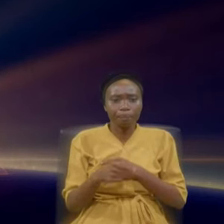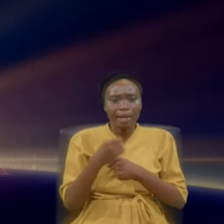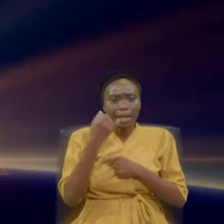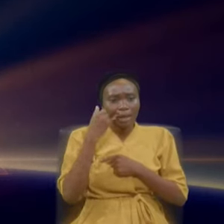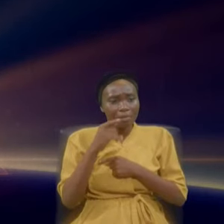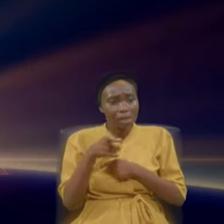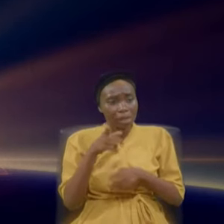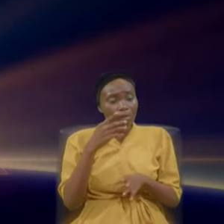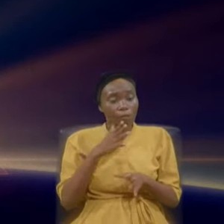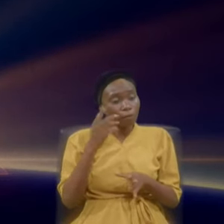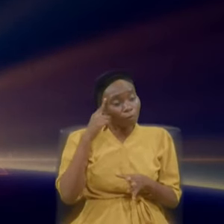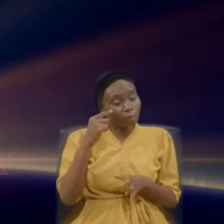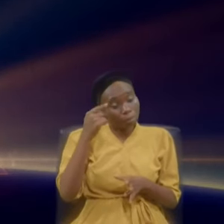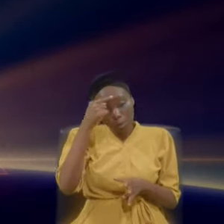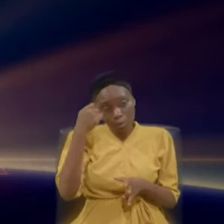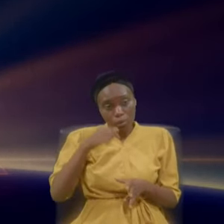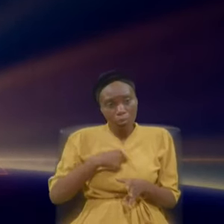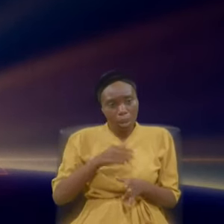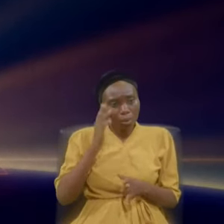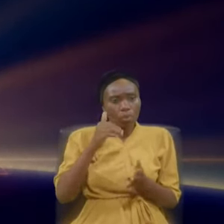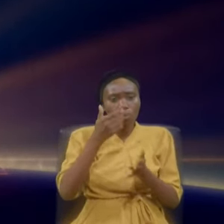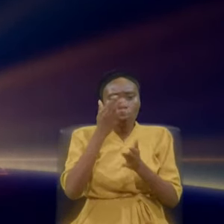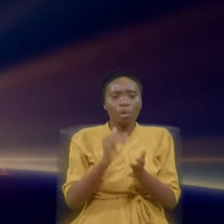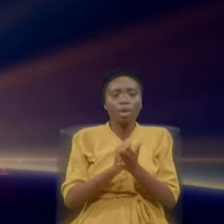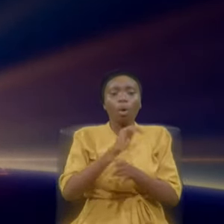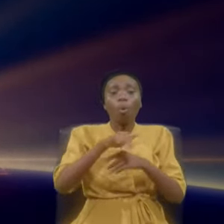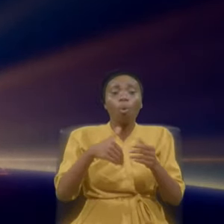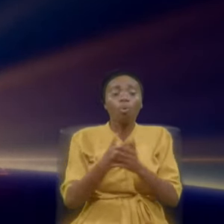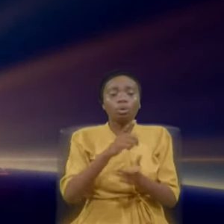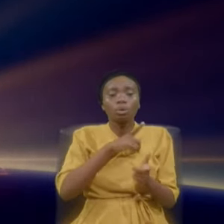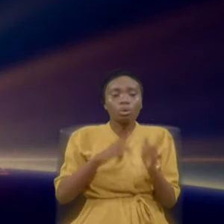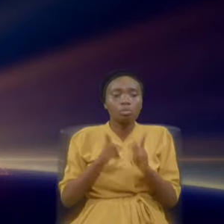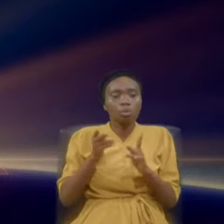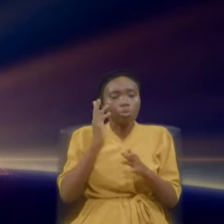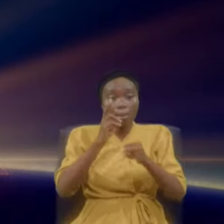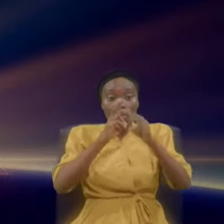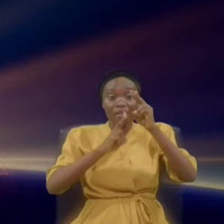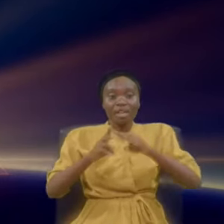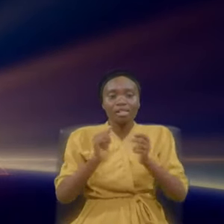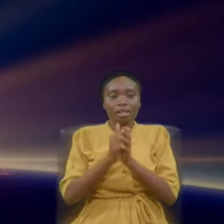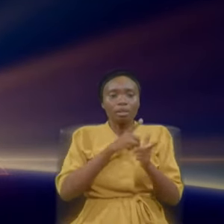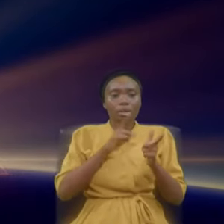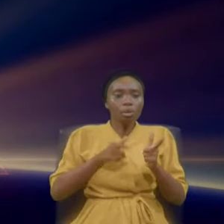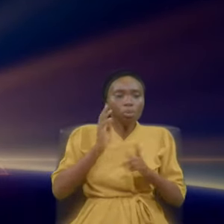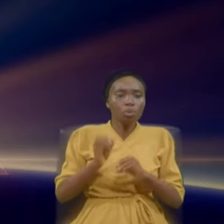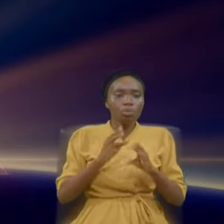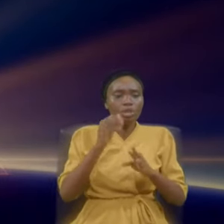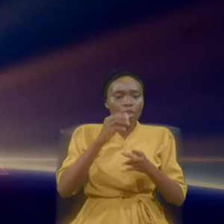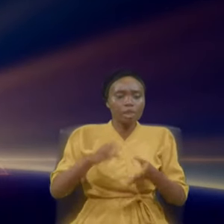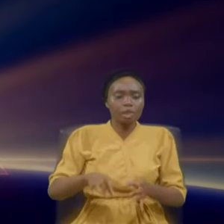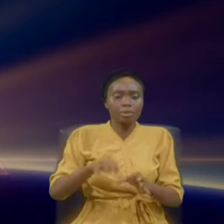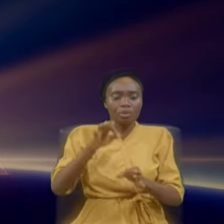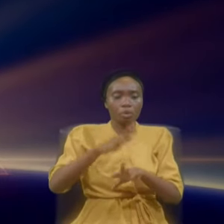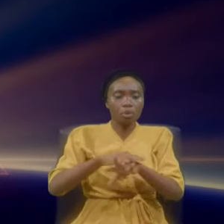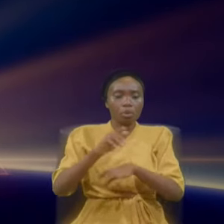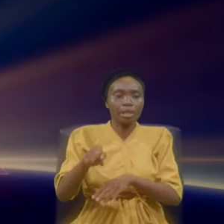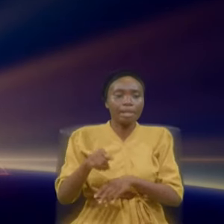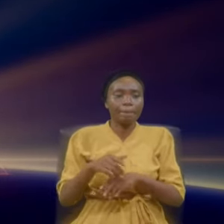Enviest thou for my sake? Would God that all the Lord's people were prophets, and that the Lord would put his Spirit upon